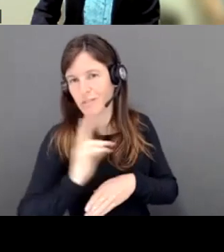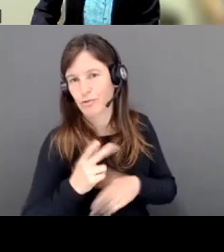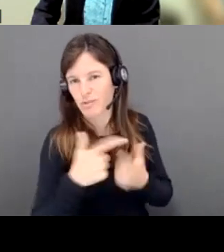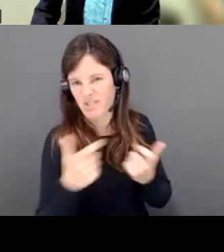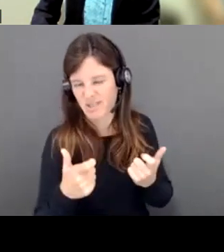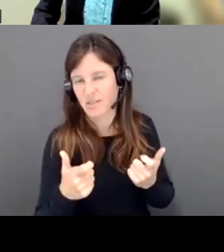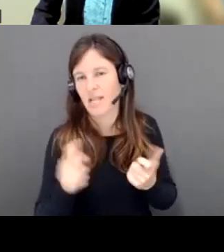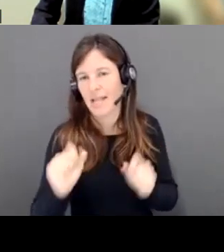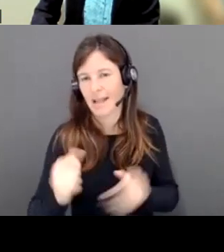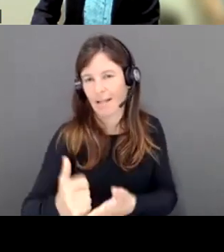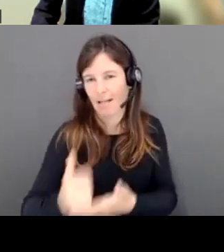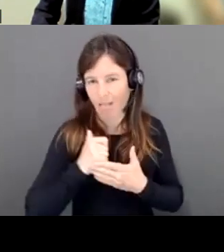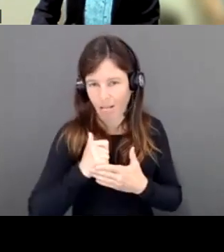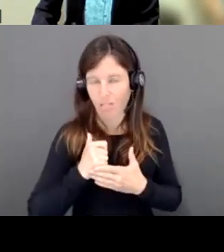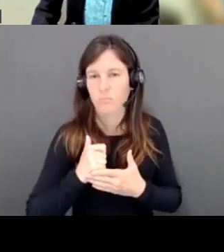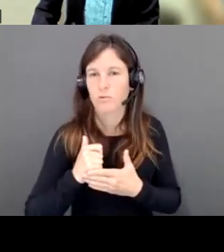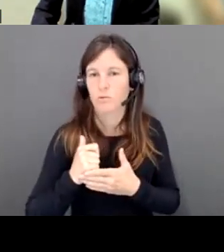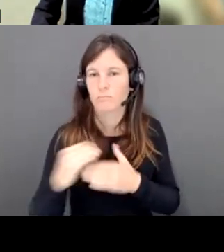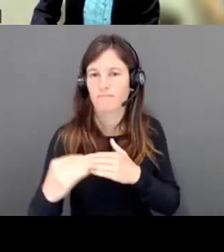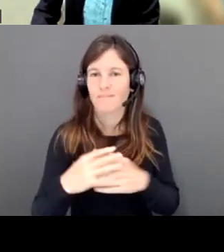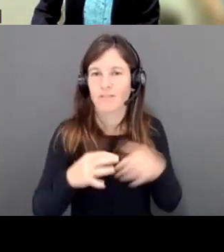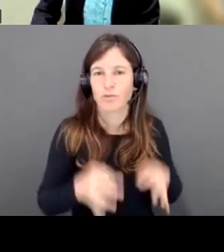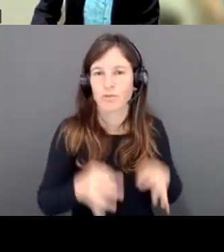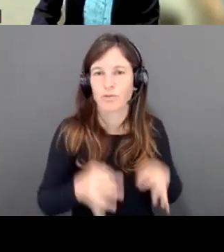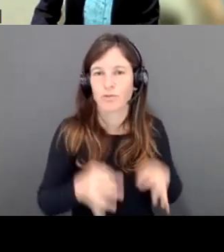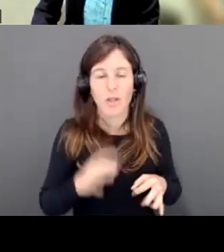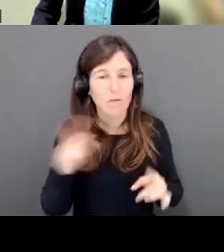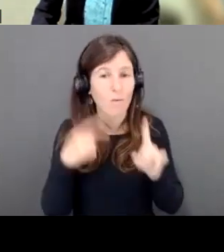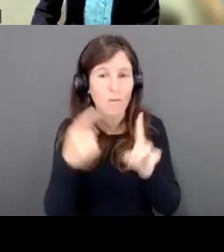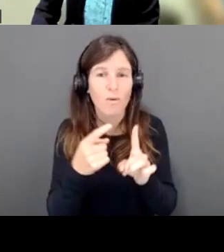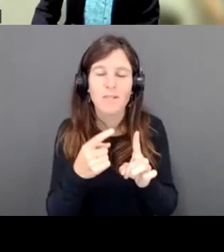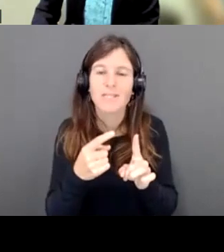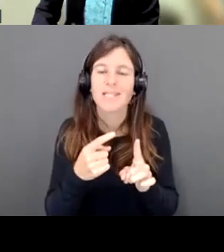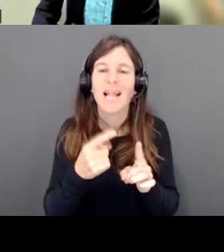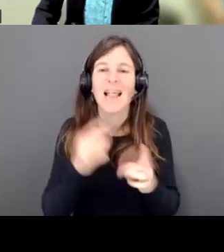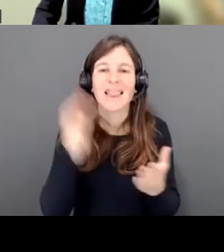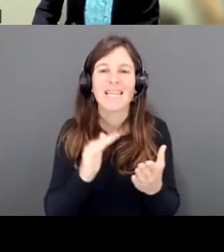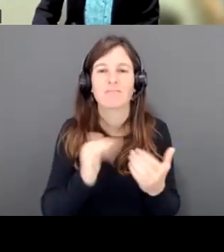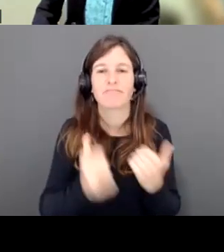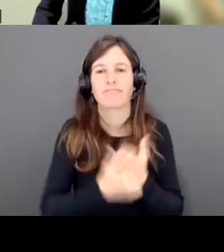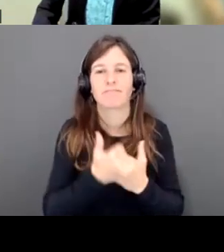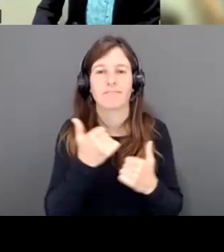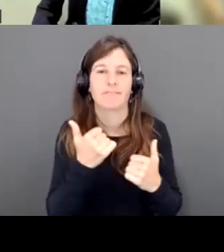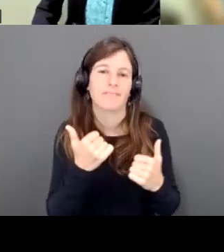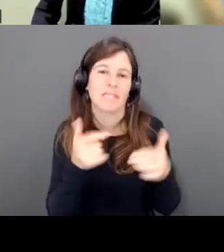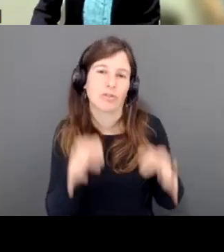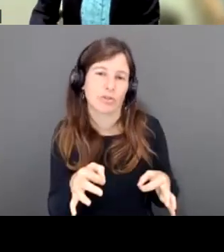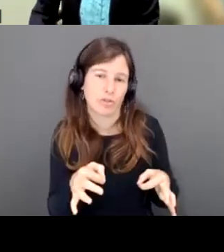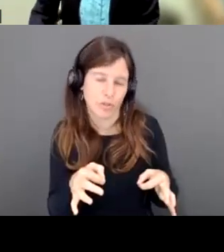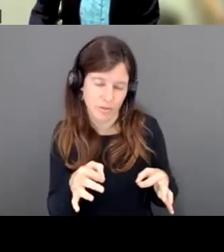least harmful solution to the older adult. Really, they're the ones we're concerned about at the center of